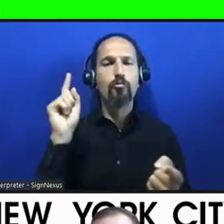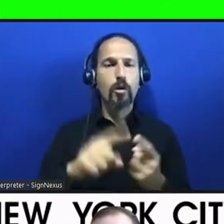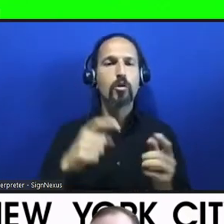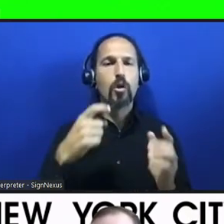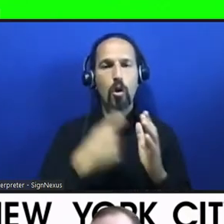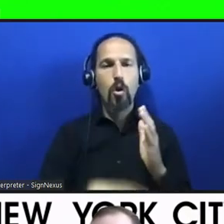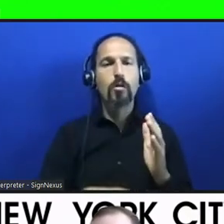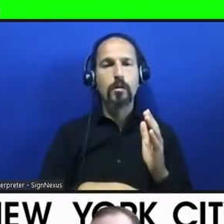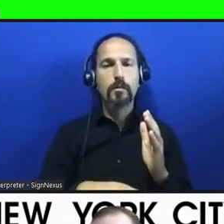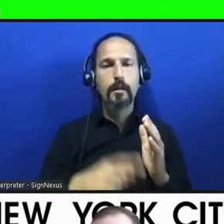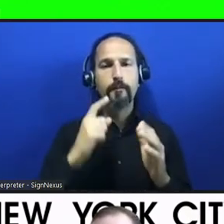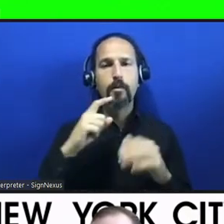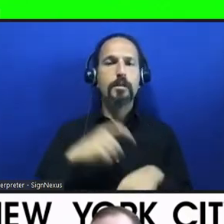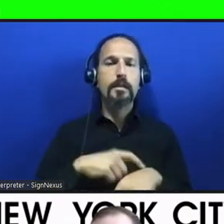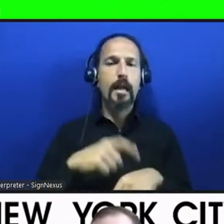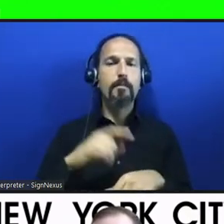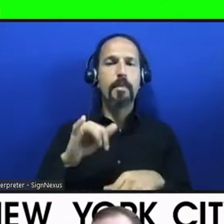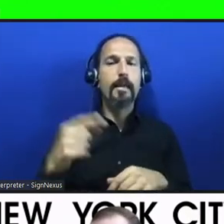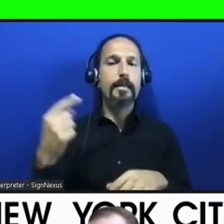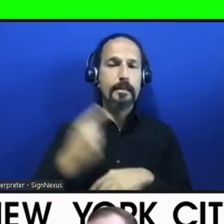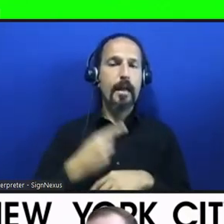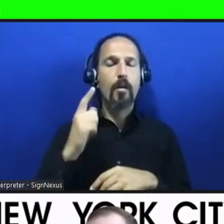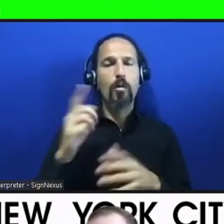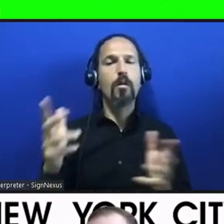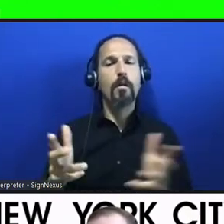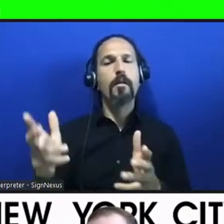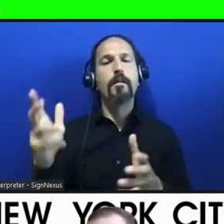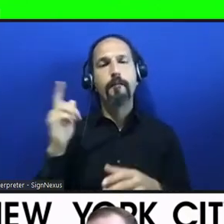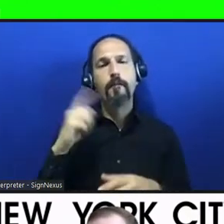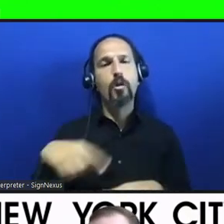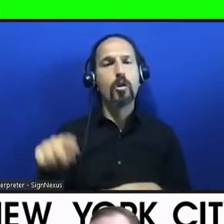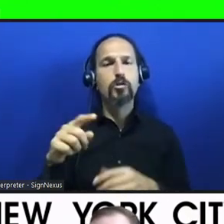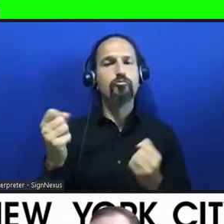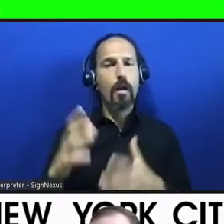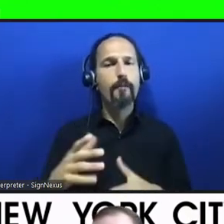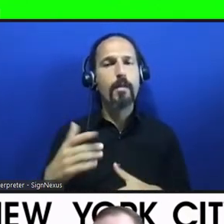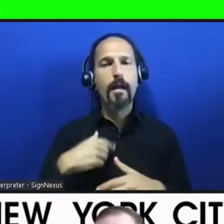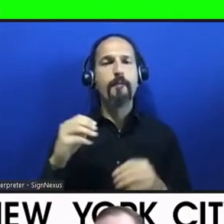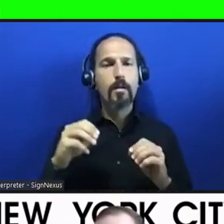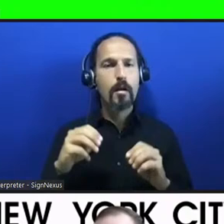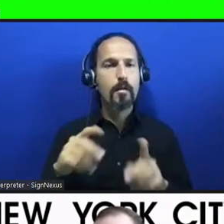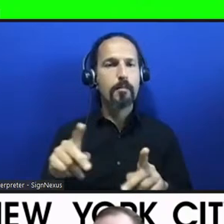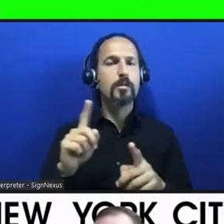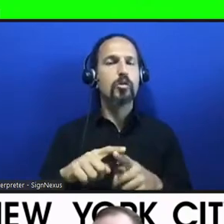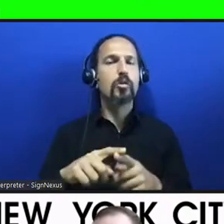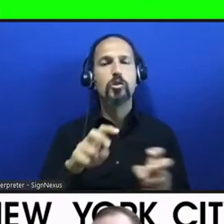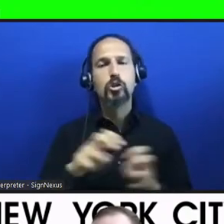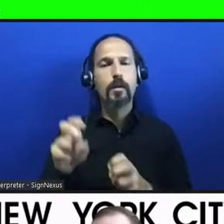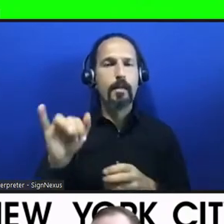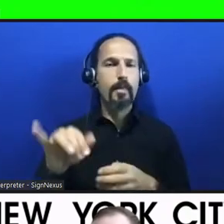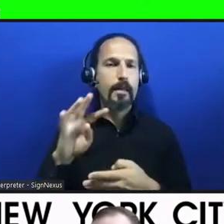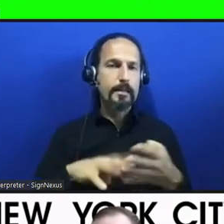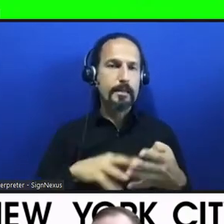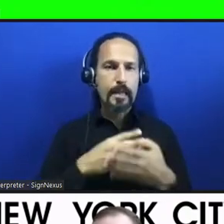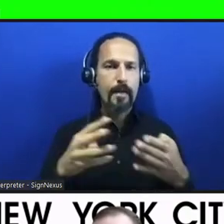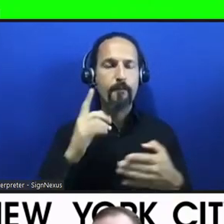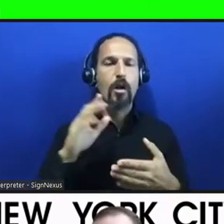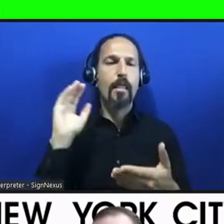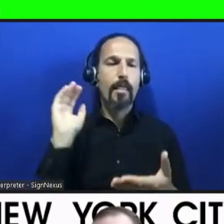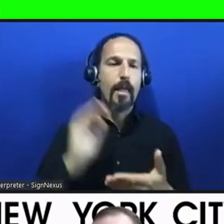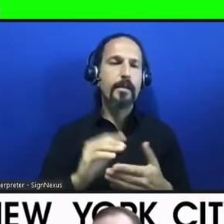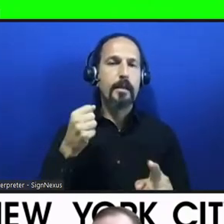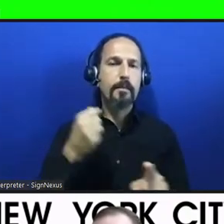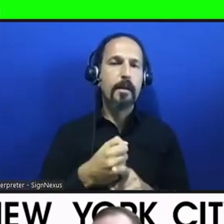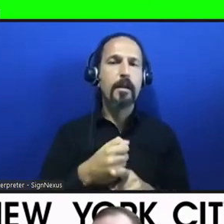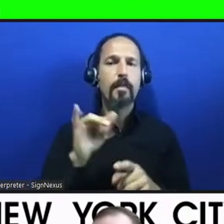at the least congested times a day will enhance the fairness to drivers by giving them an opportunity to shift their schedule to lessen the impact of